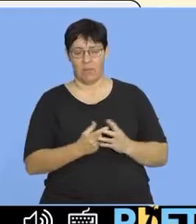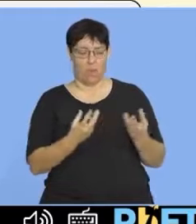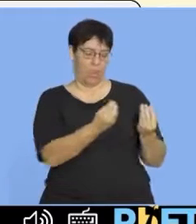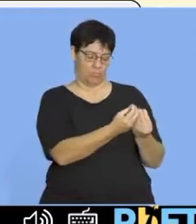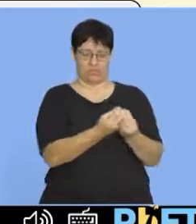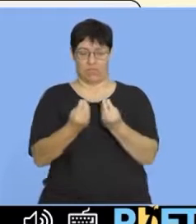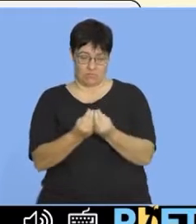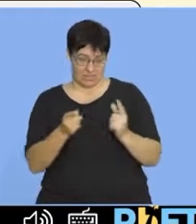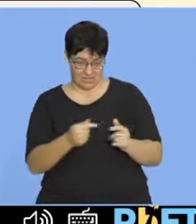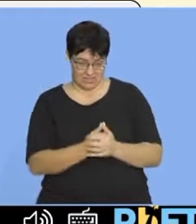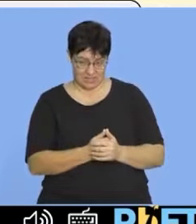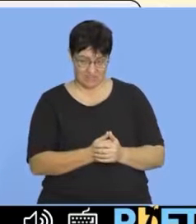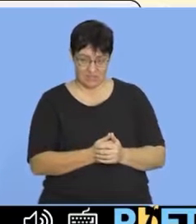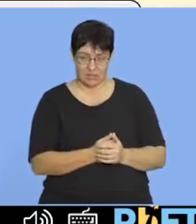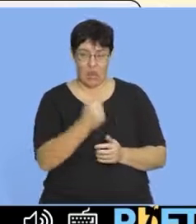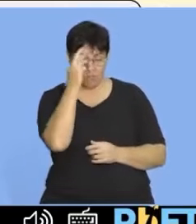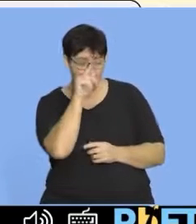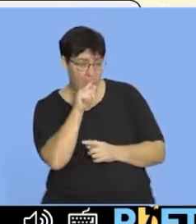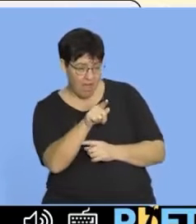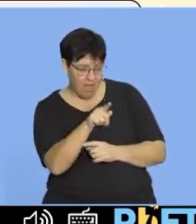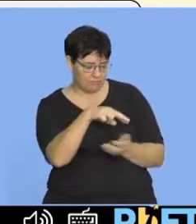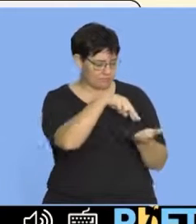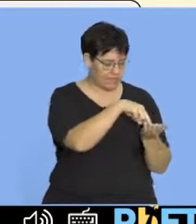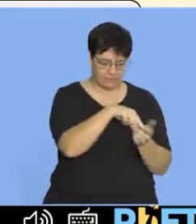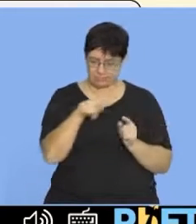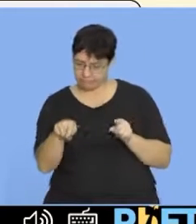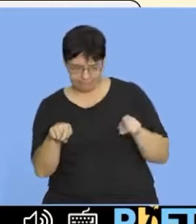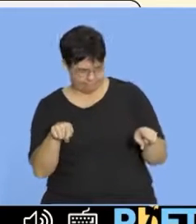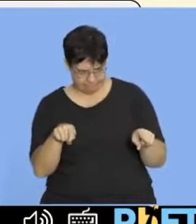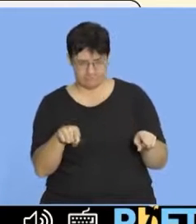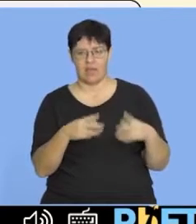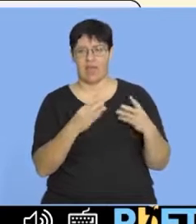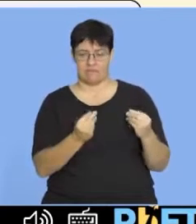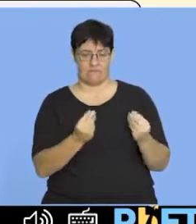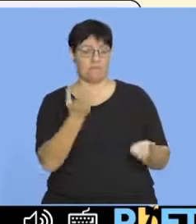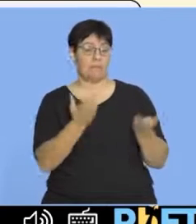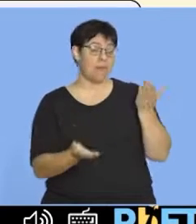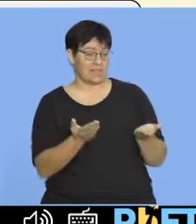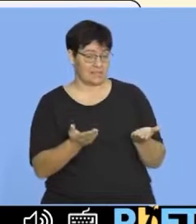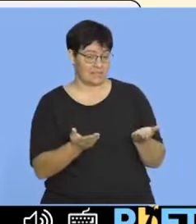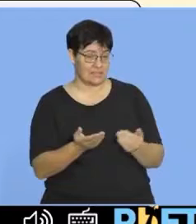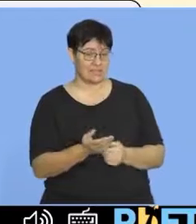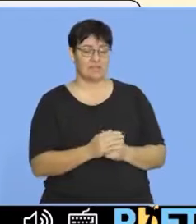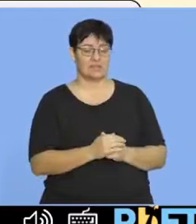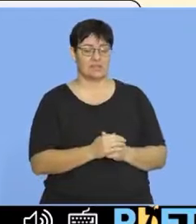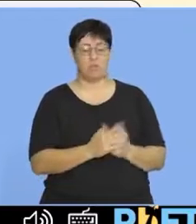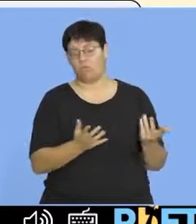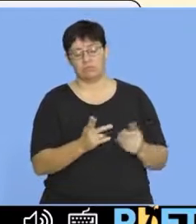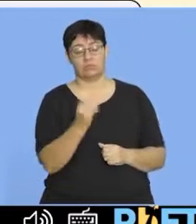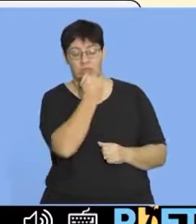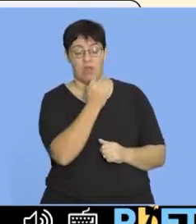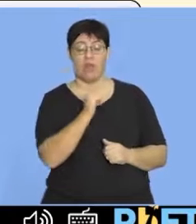okay? And remember, if I look at them as they stand, I have a mass of force